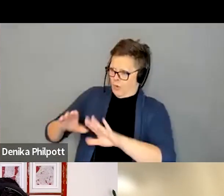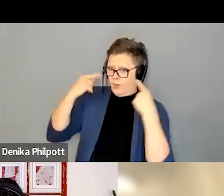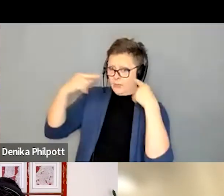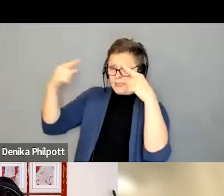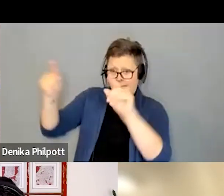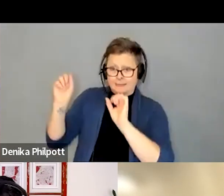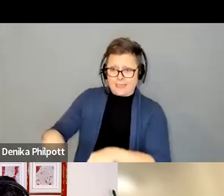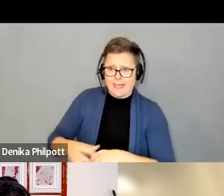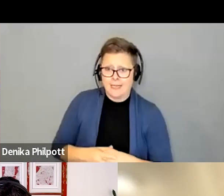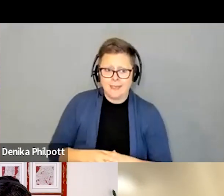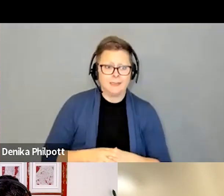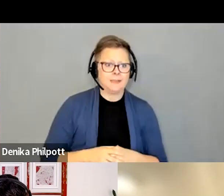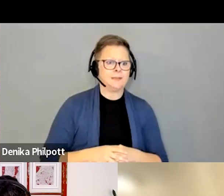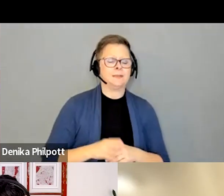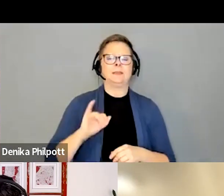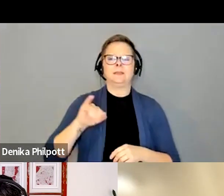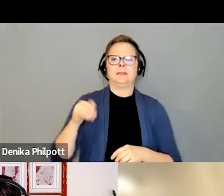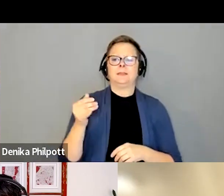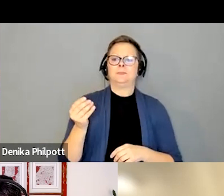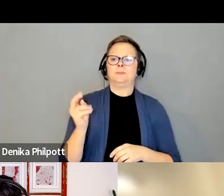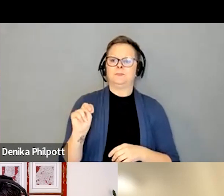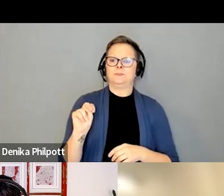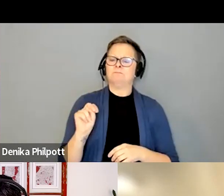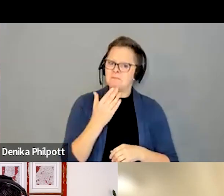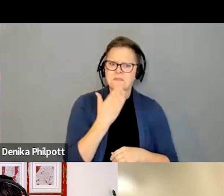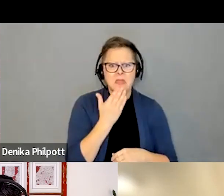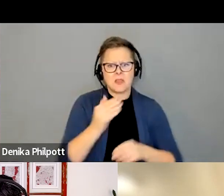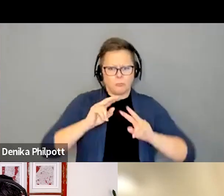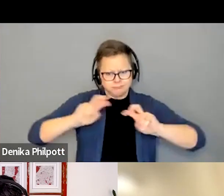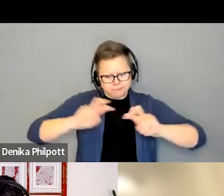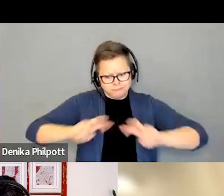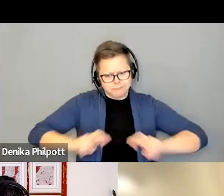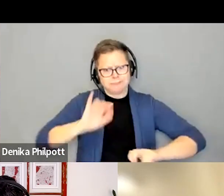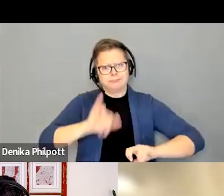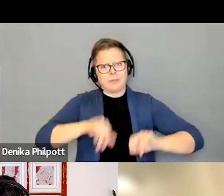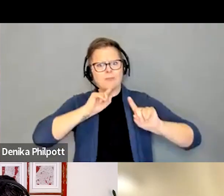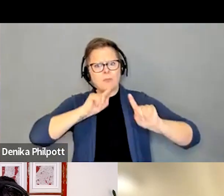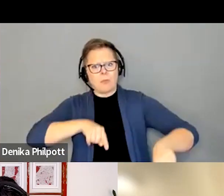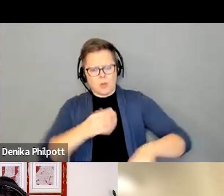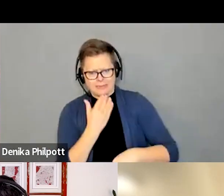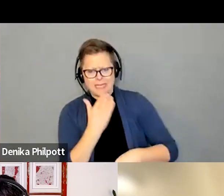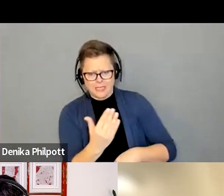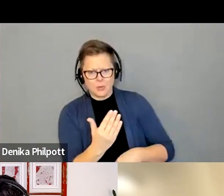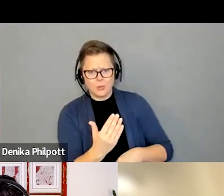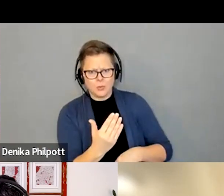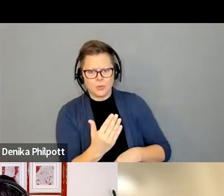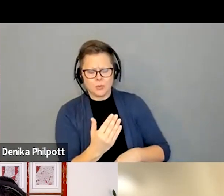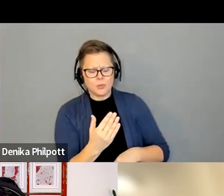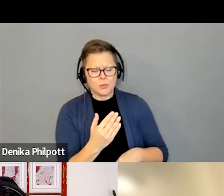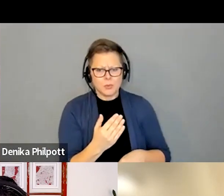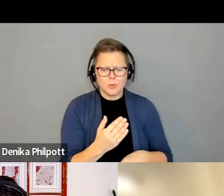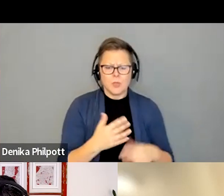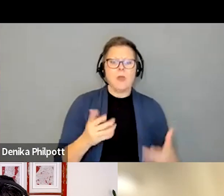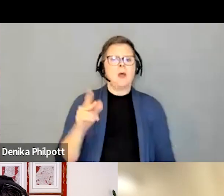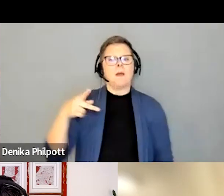and thanks for teasing the report some more. Really going to be exciting when people see it. Paul,